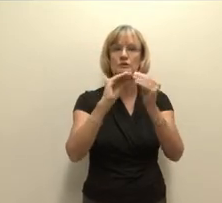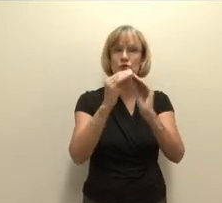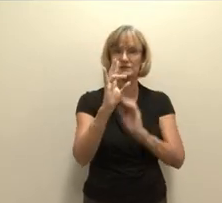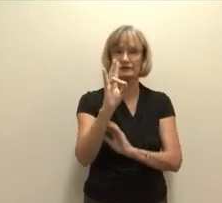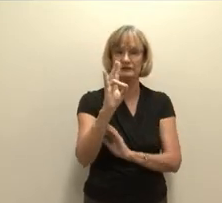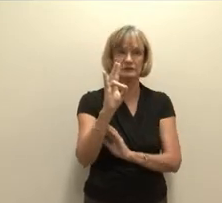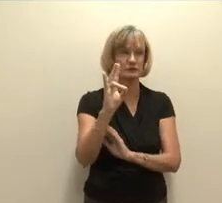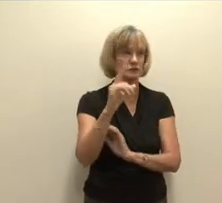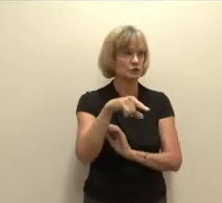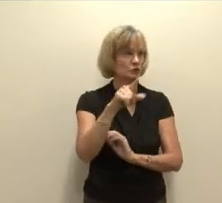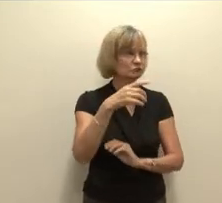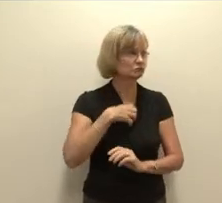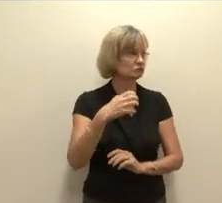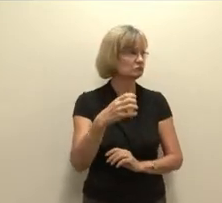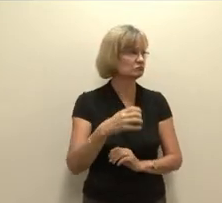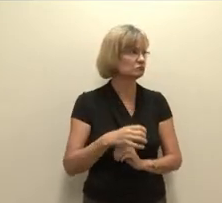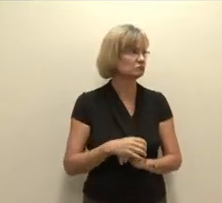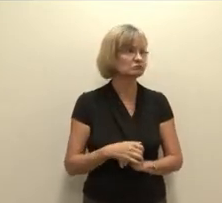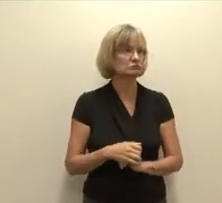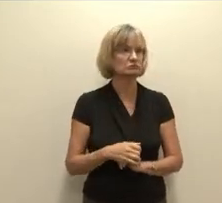Does anybody have an objection to that?